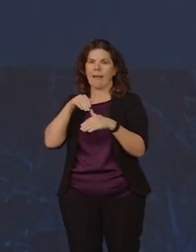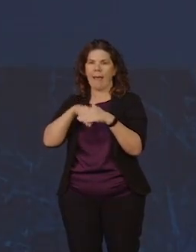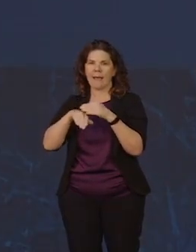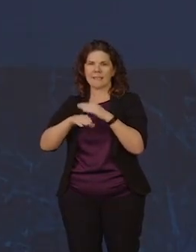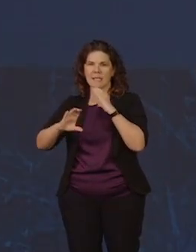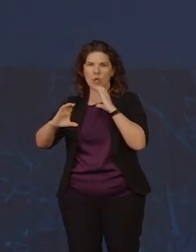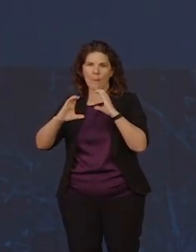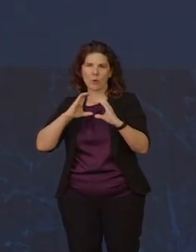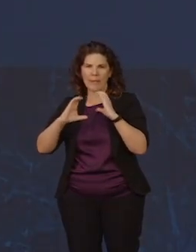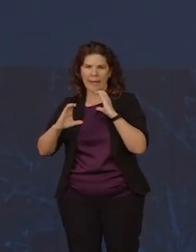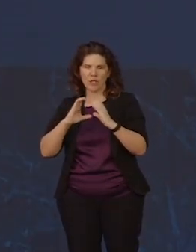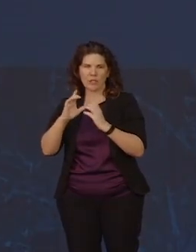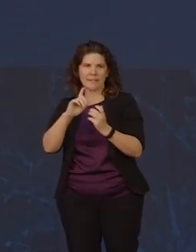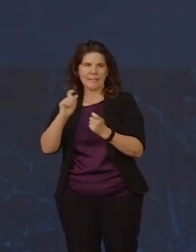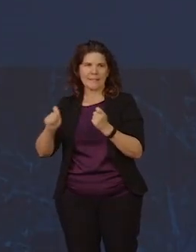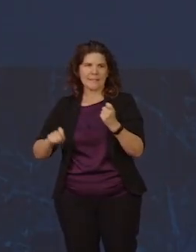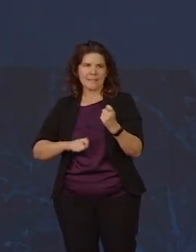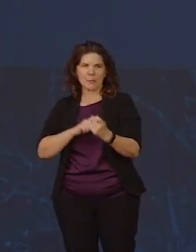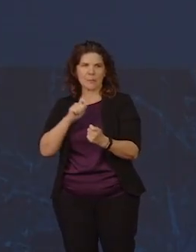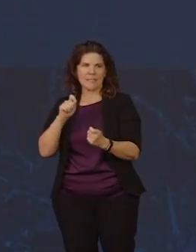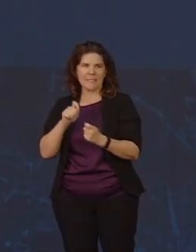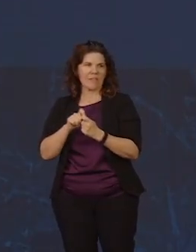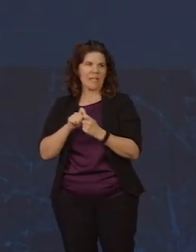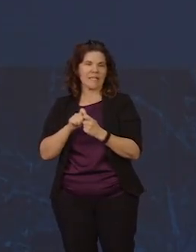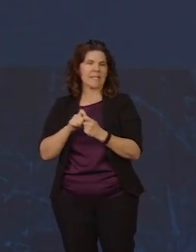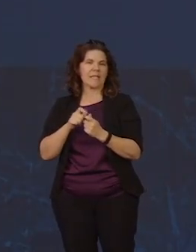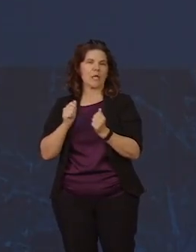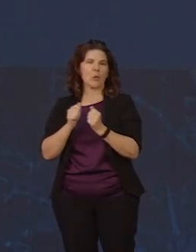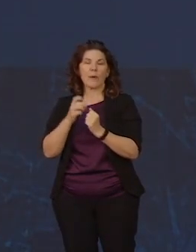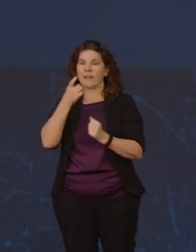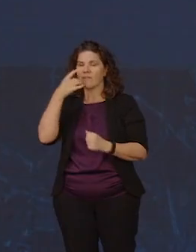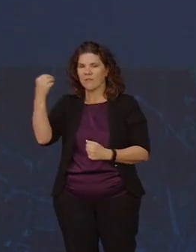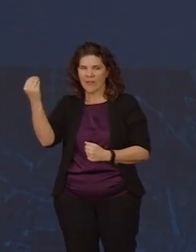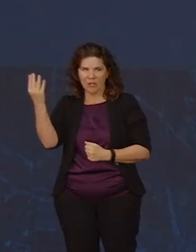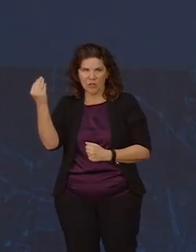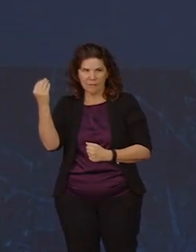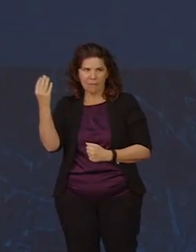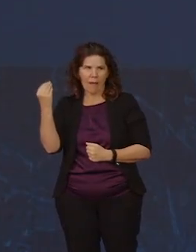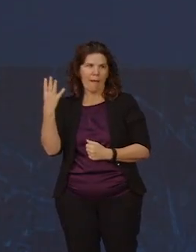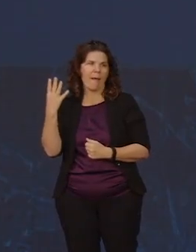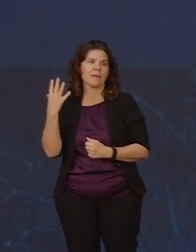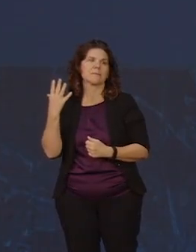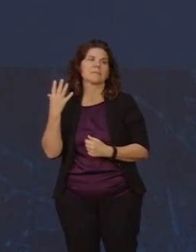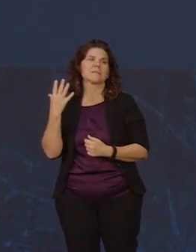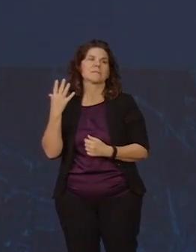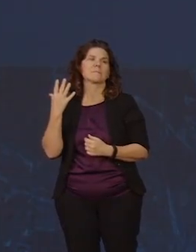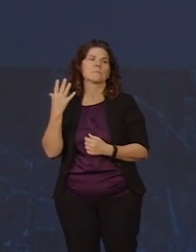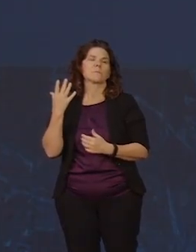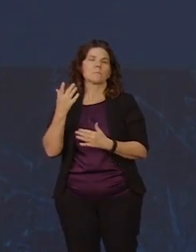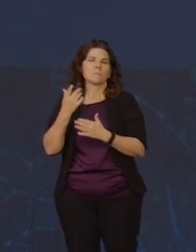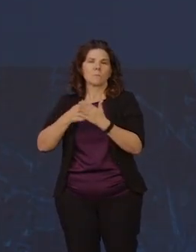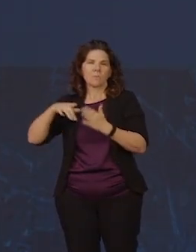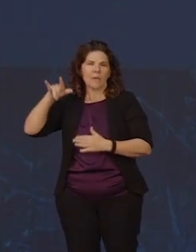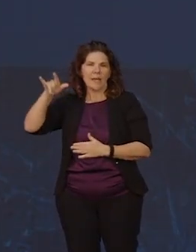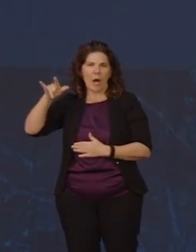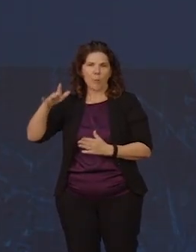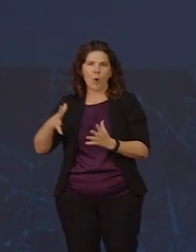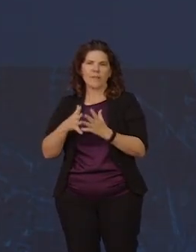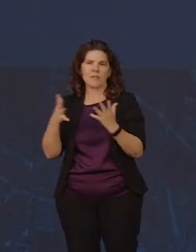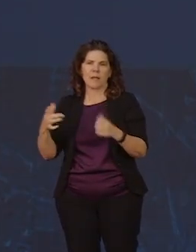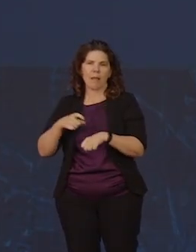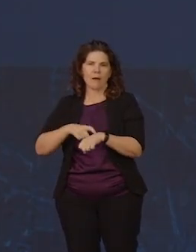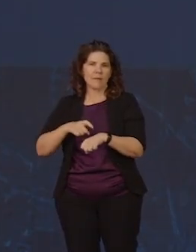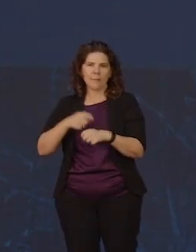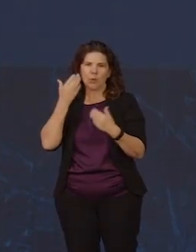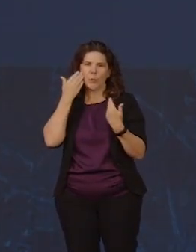to communication specifically, like with flashing lights, thinking about like at an airport, there's a lot of times that we